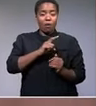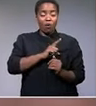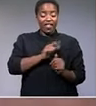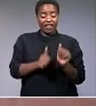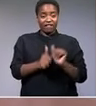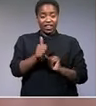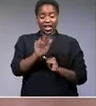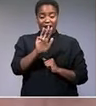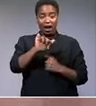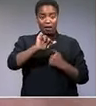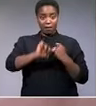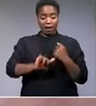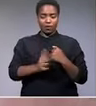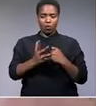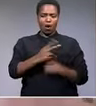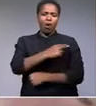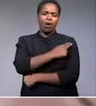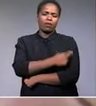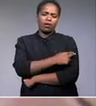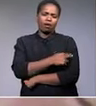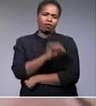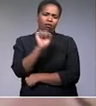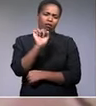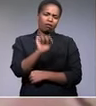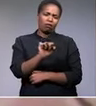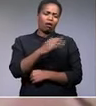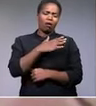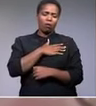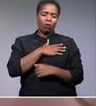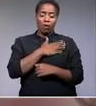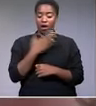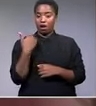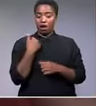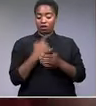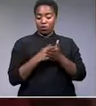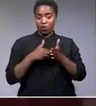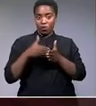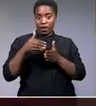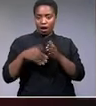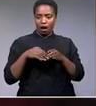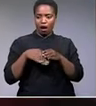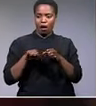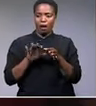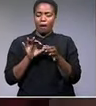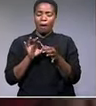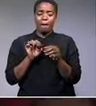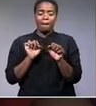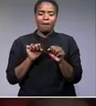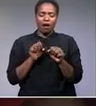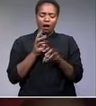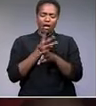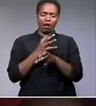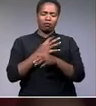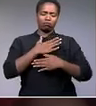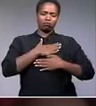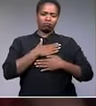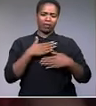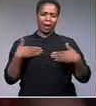first 9 months of her life in hospital, she was discharged last weekend. She's home now and her parents are